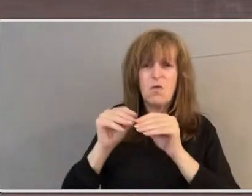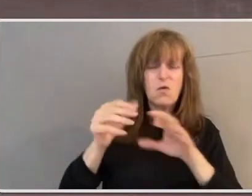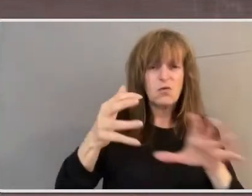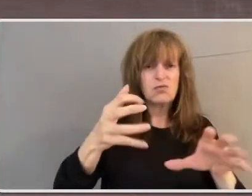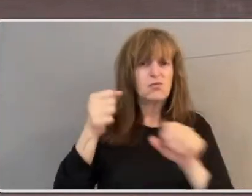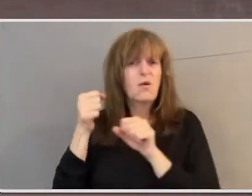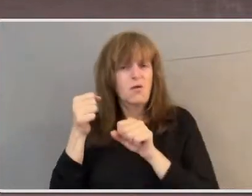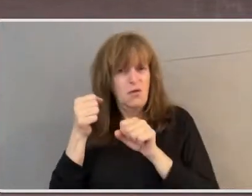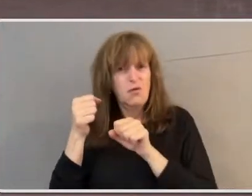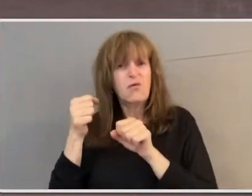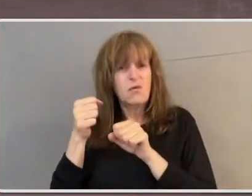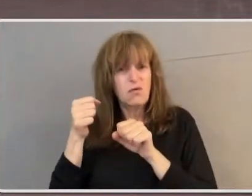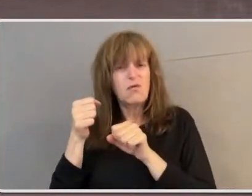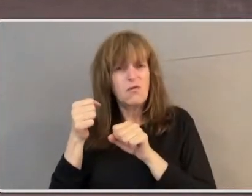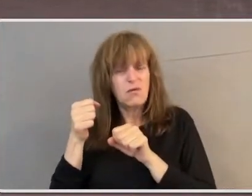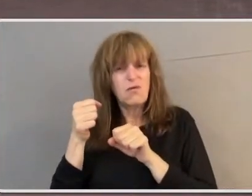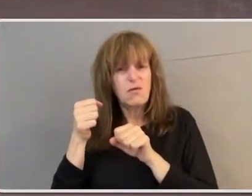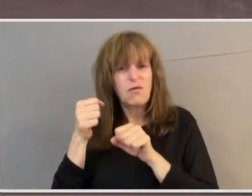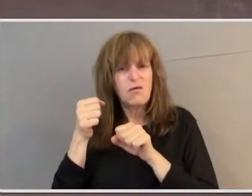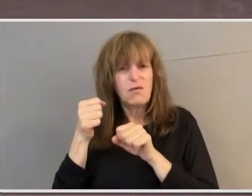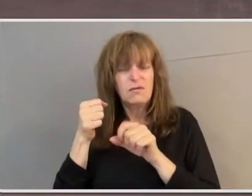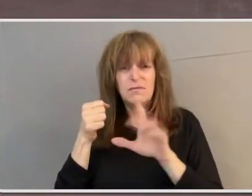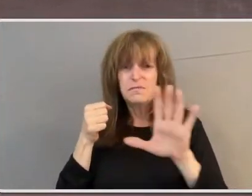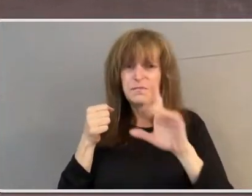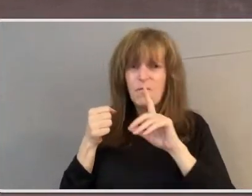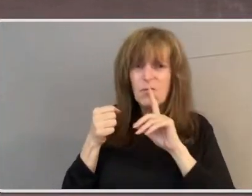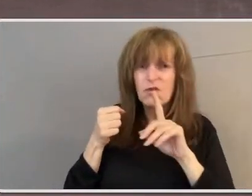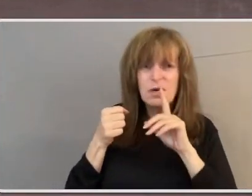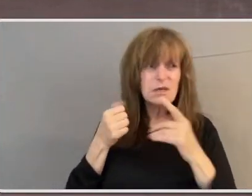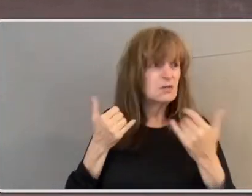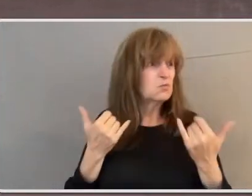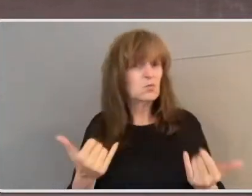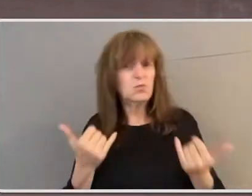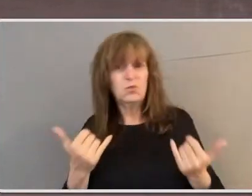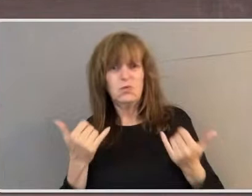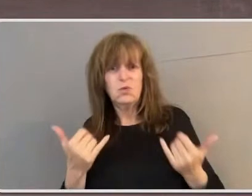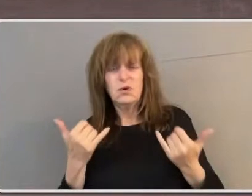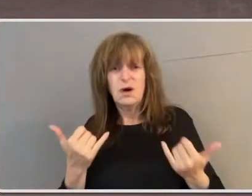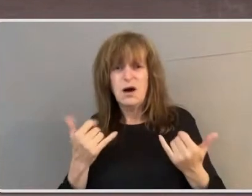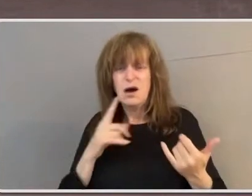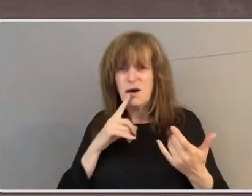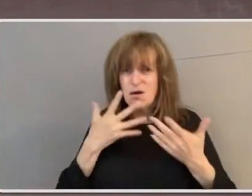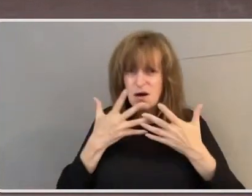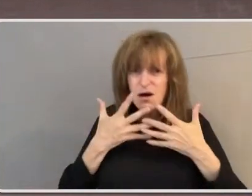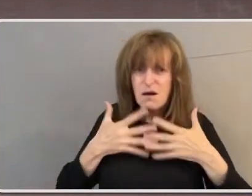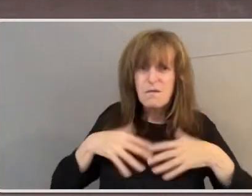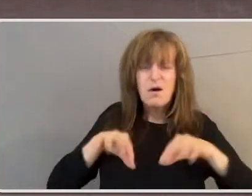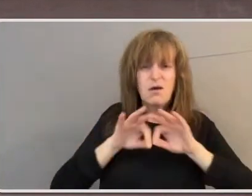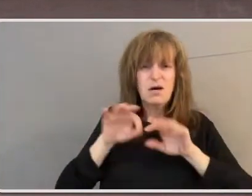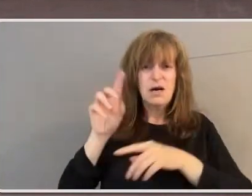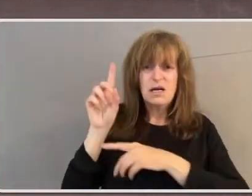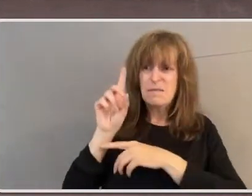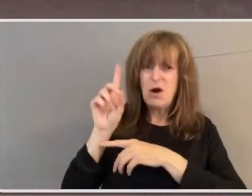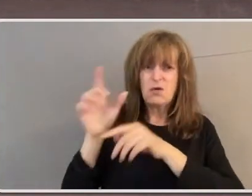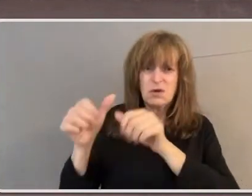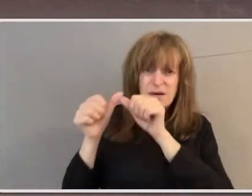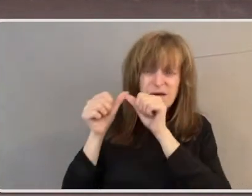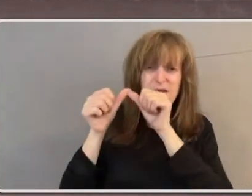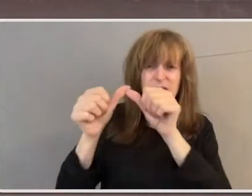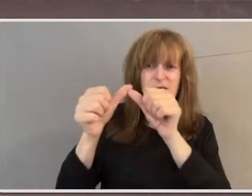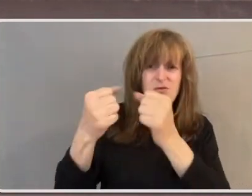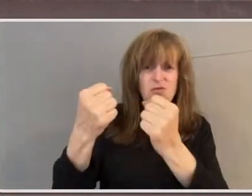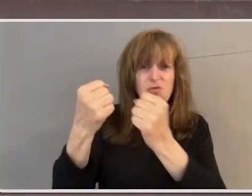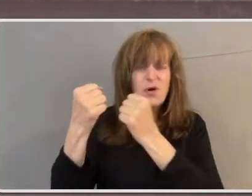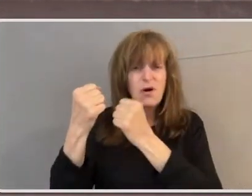never been a more important time for our democracy to remain strong, because Now is the time